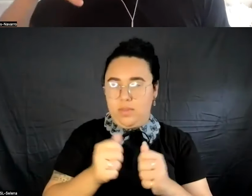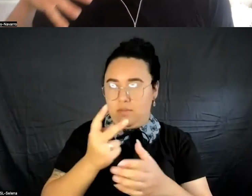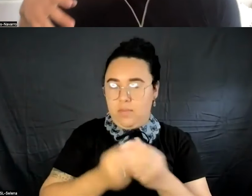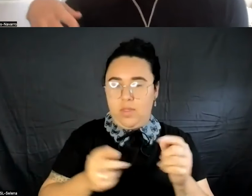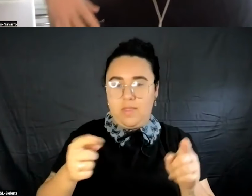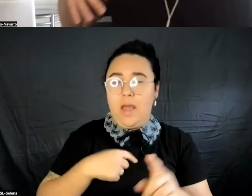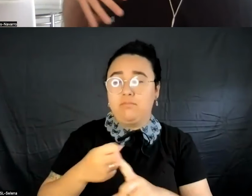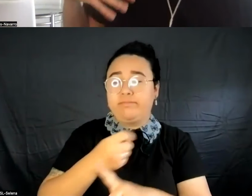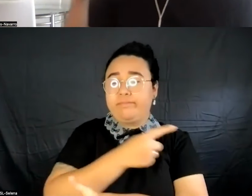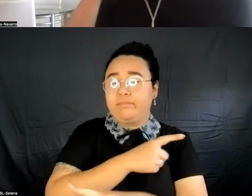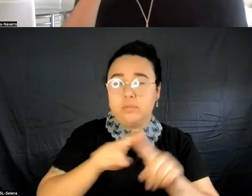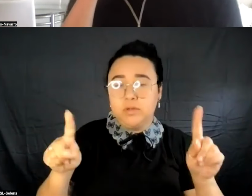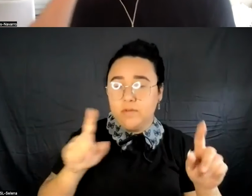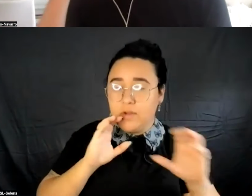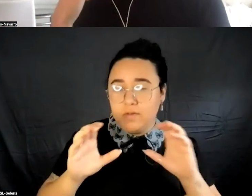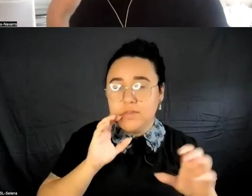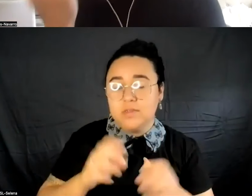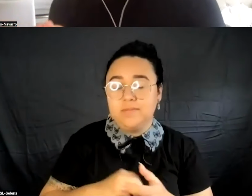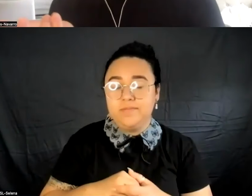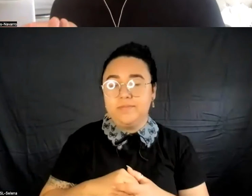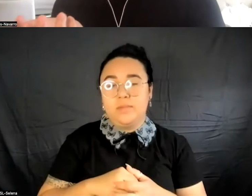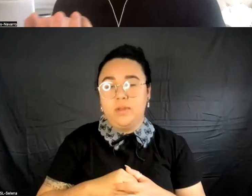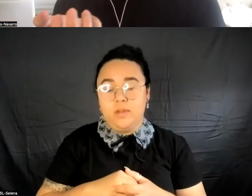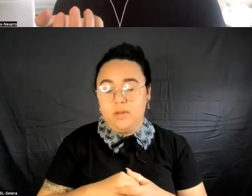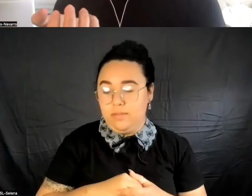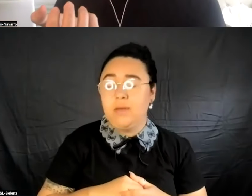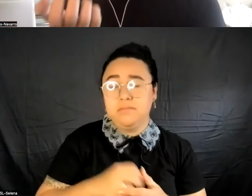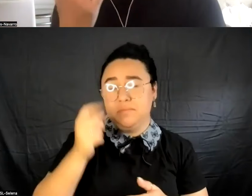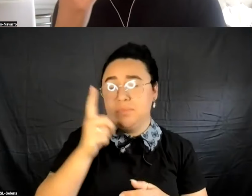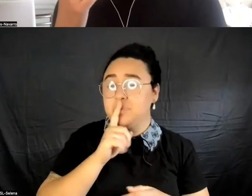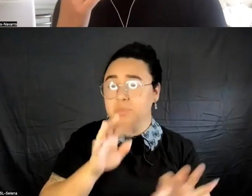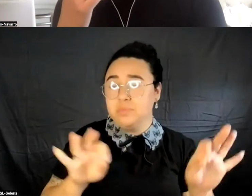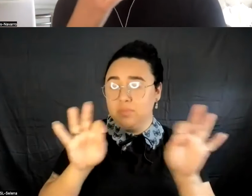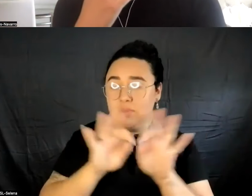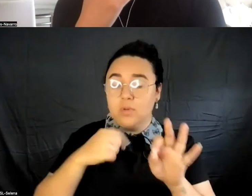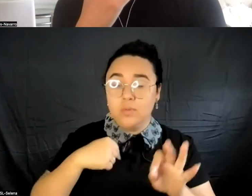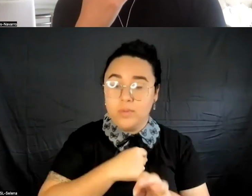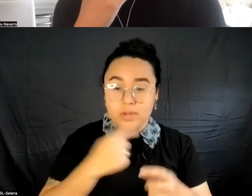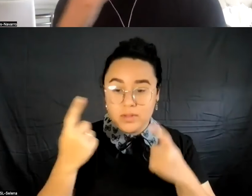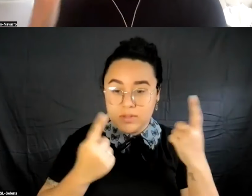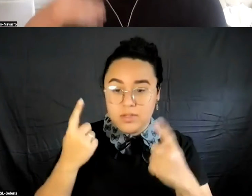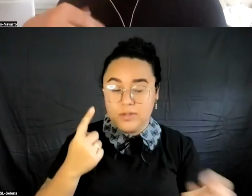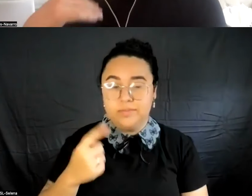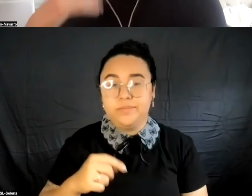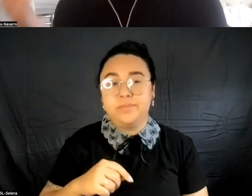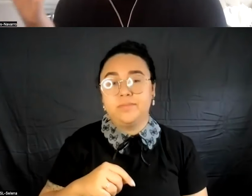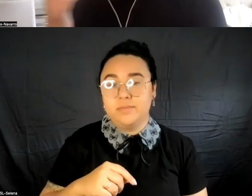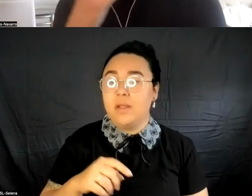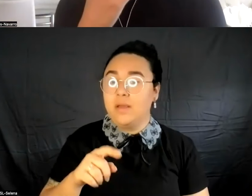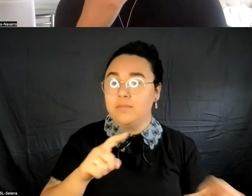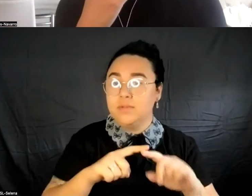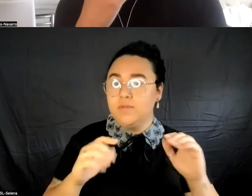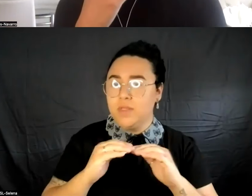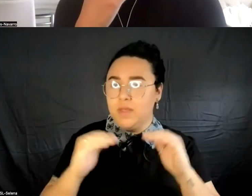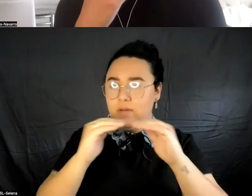different conversation, but I think it's really important that we consider like those different levels of